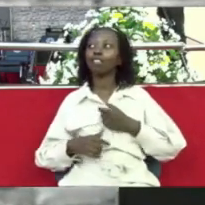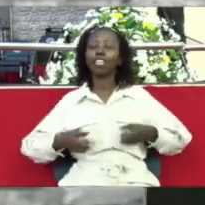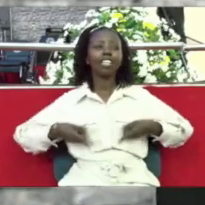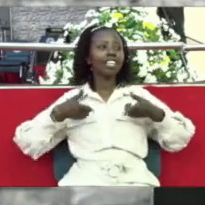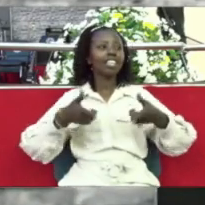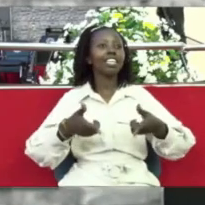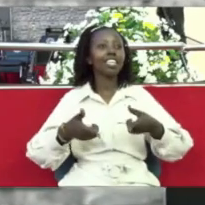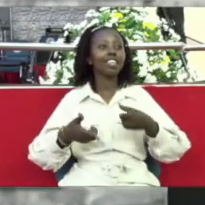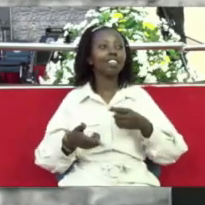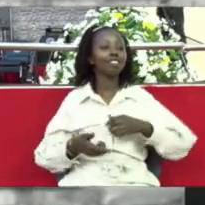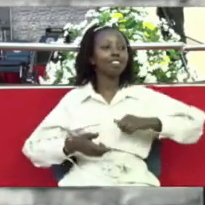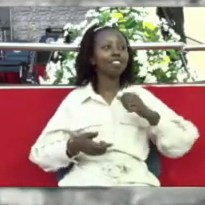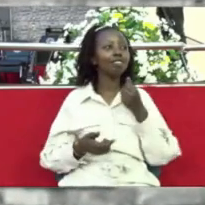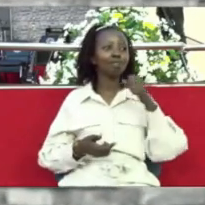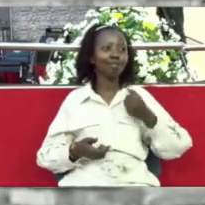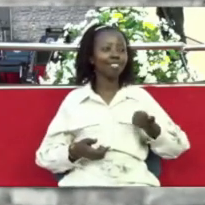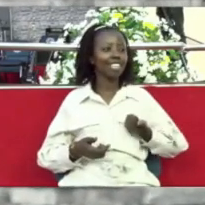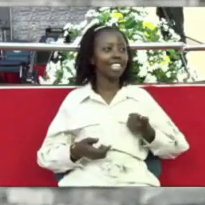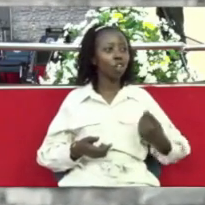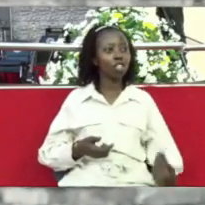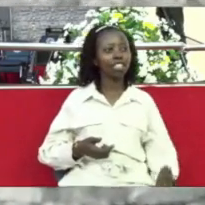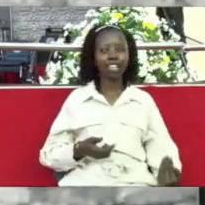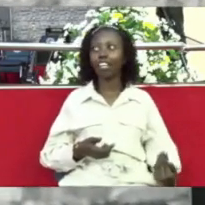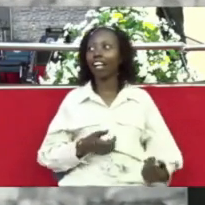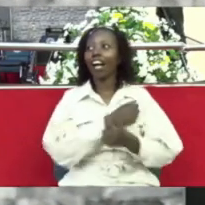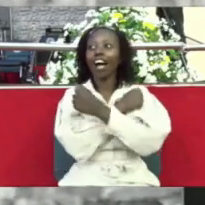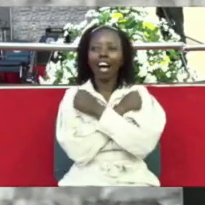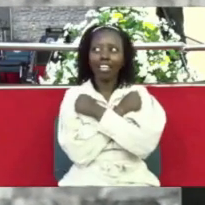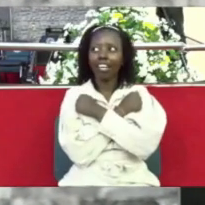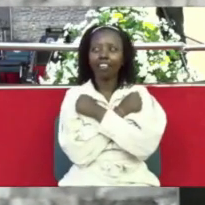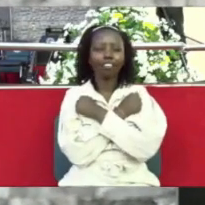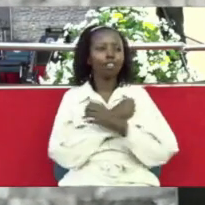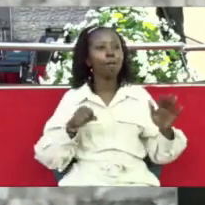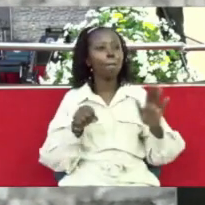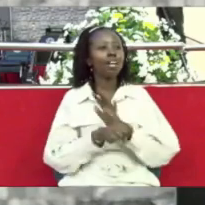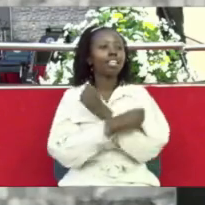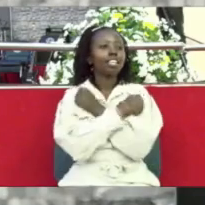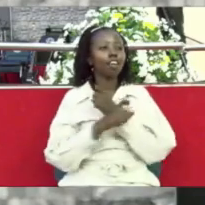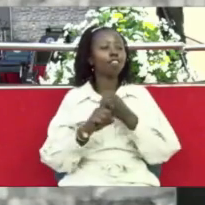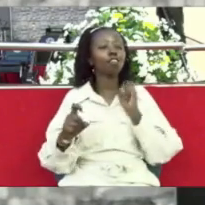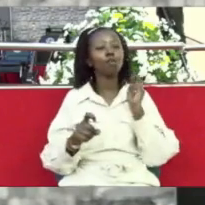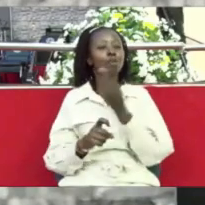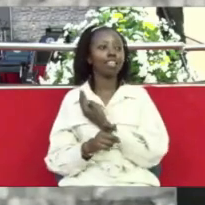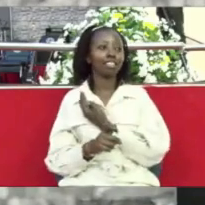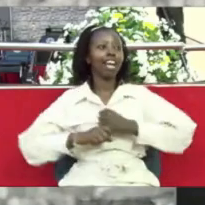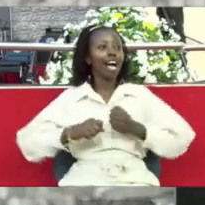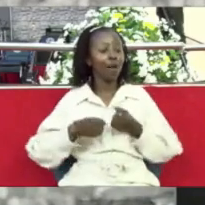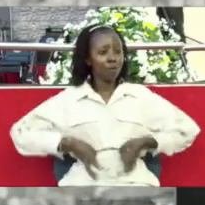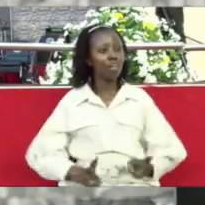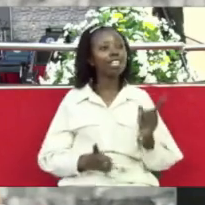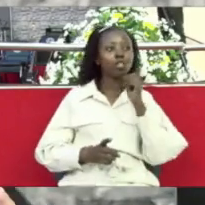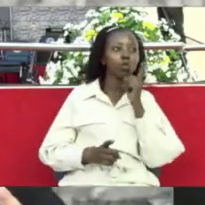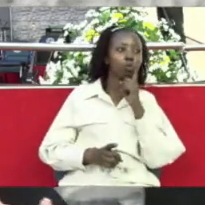daughter-in-law, Maggie, a hug, and our grandson, Lincoln, much love from us. Have a happy birthday tomorrow. We love you. Kwa